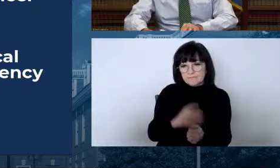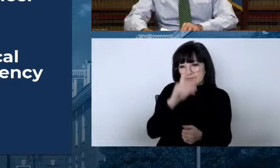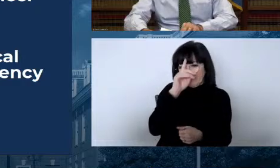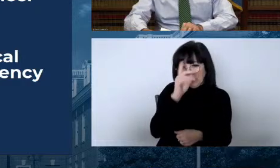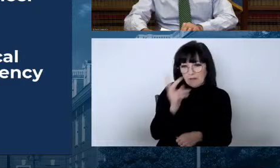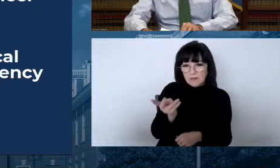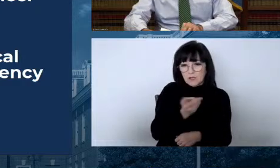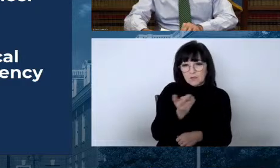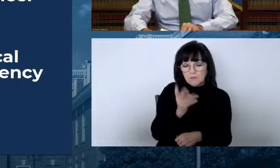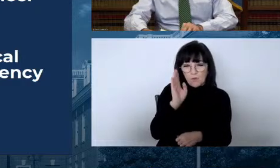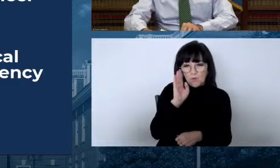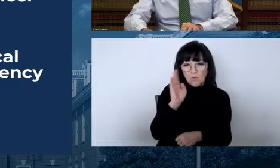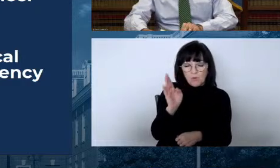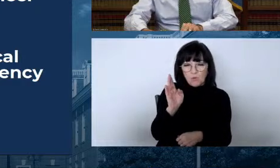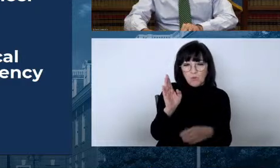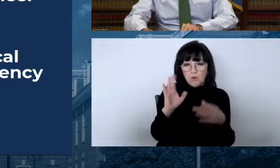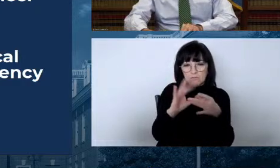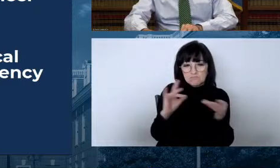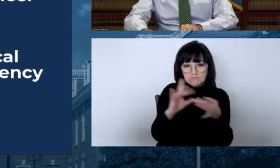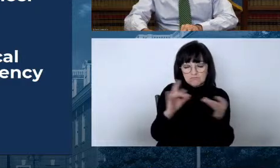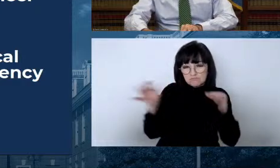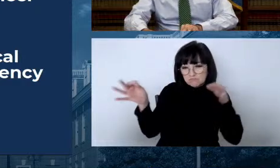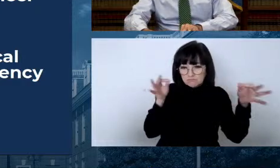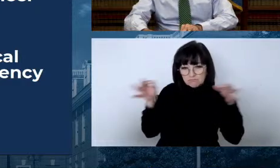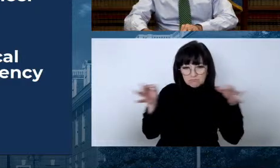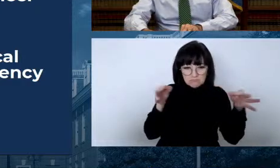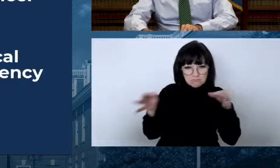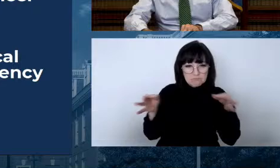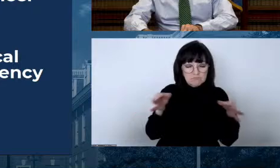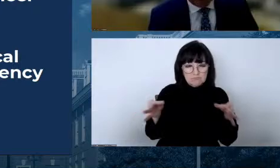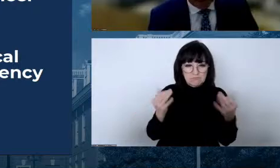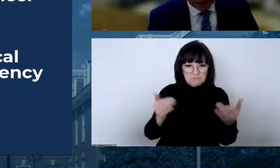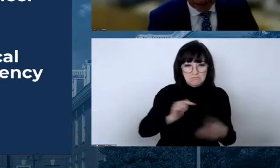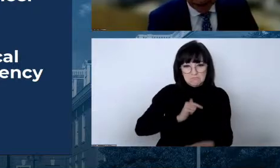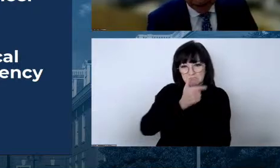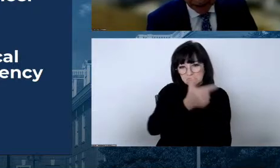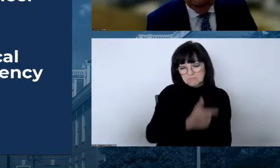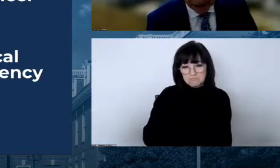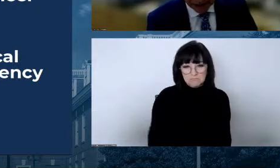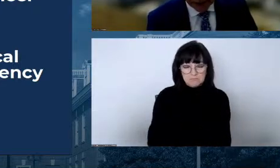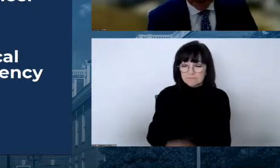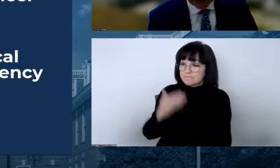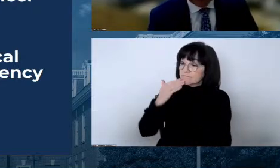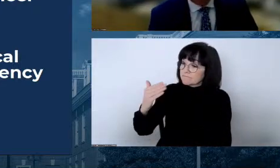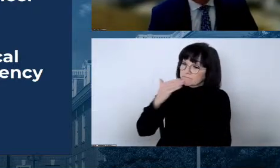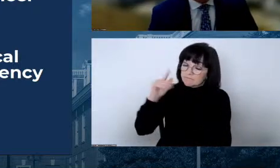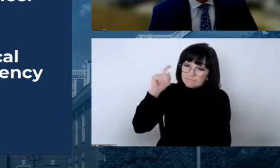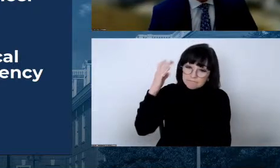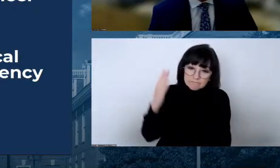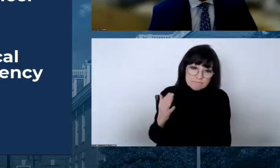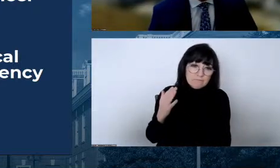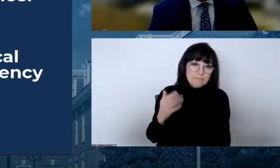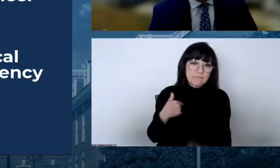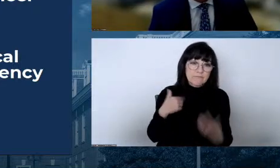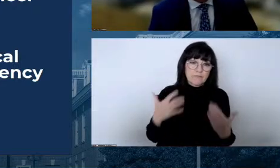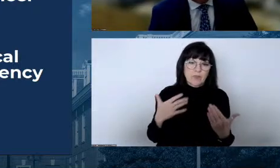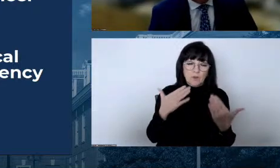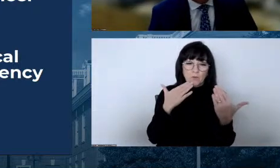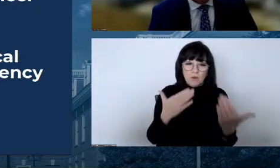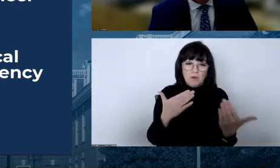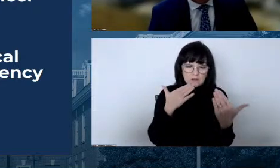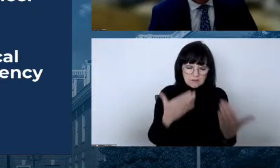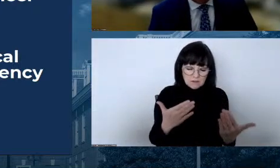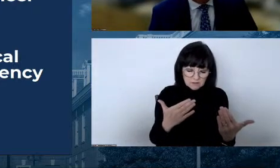presentation. And with that, I turn it over to them. Thank you, Governor. And I want to thank the Secretary and your